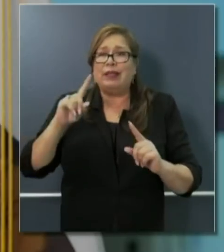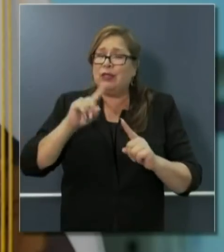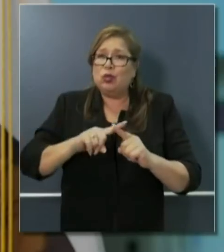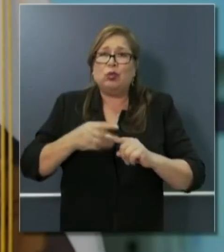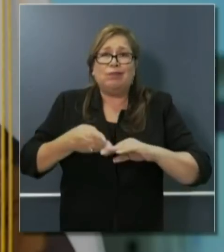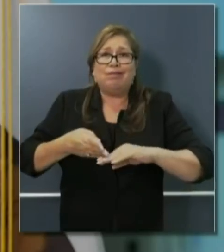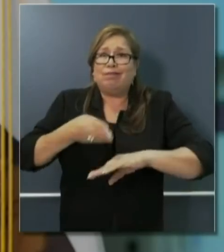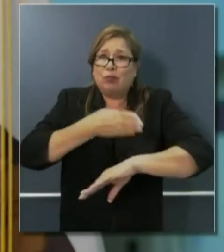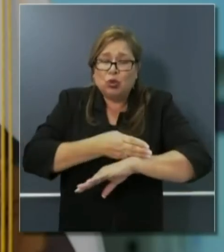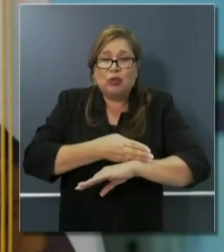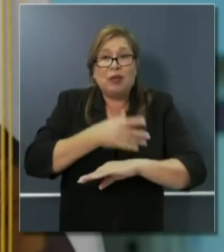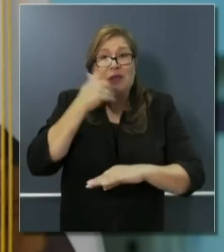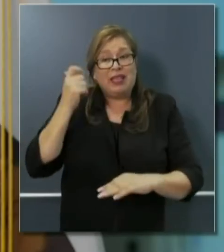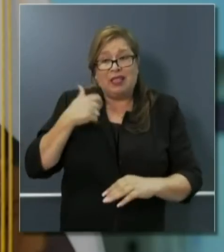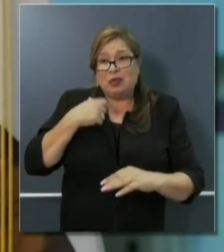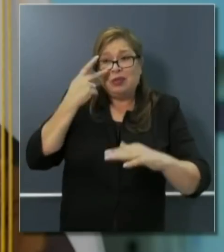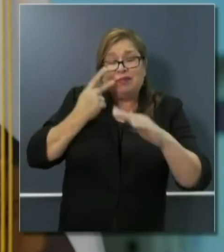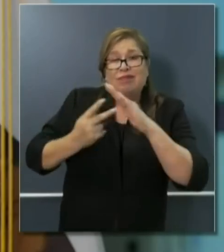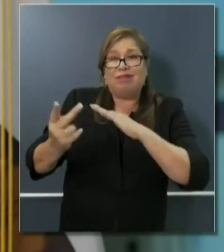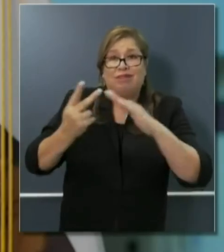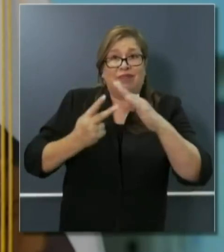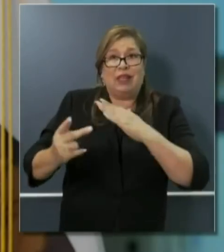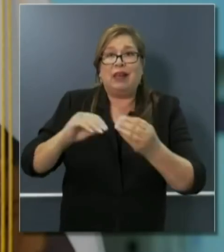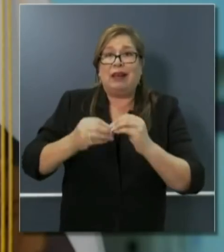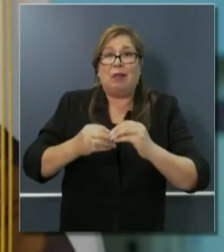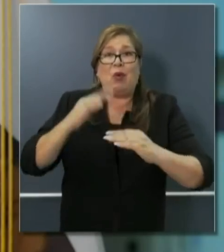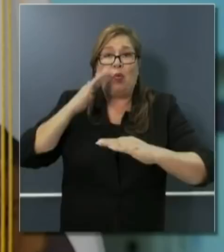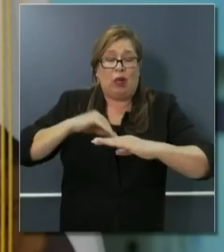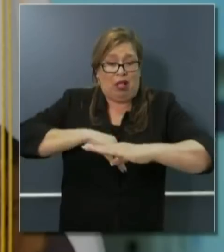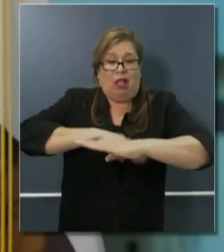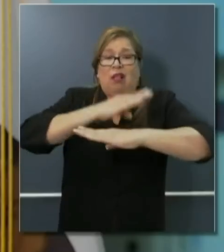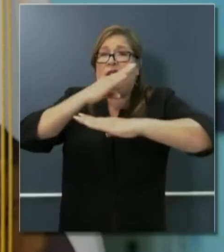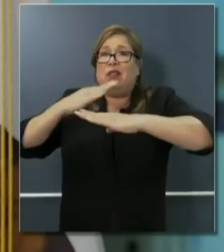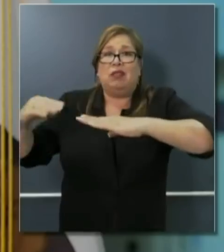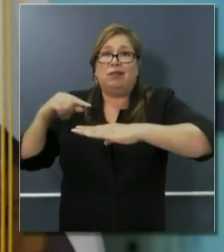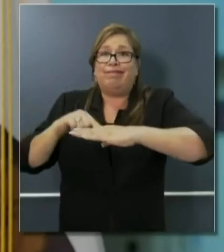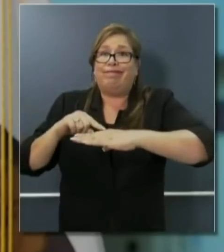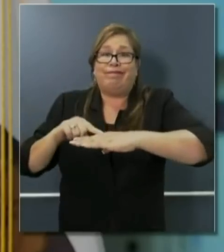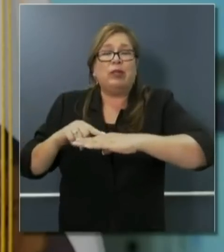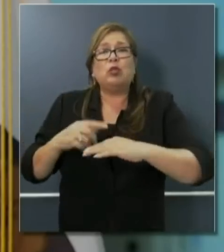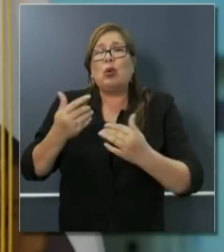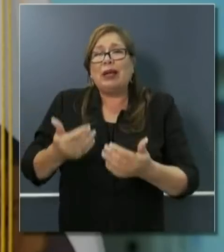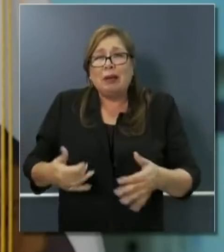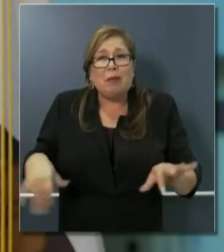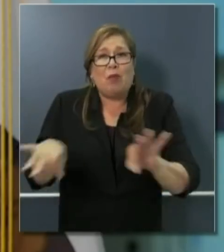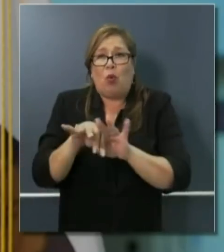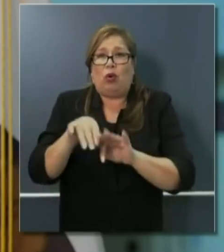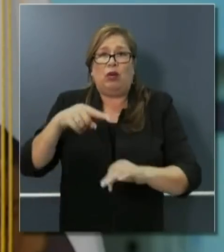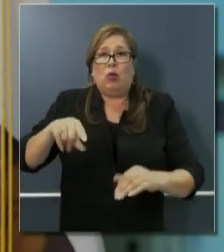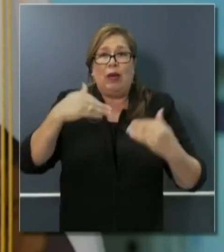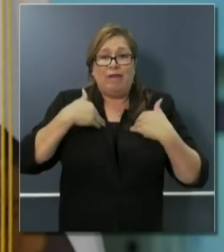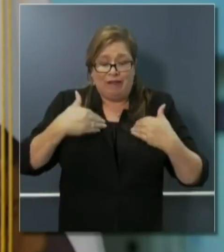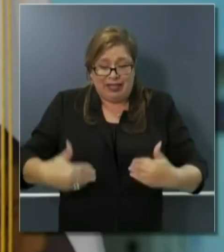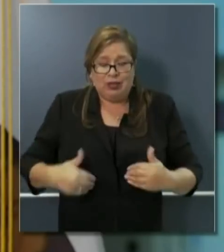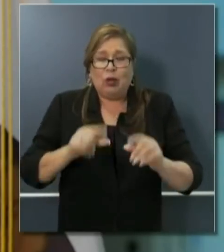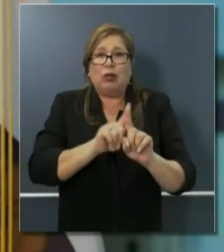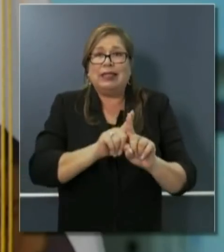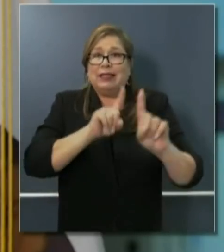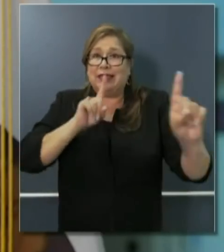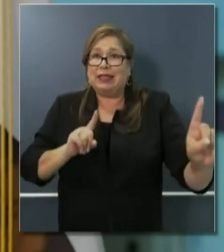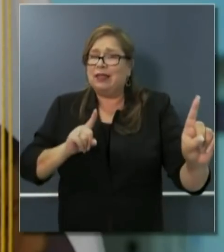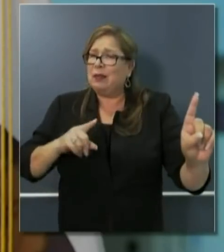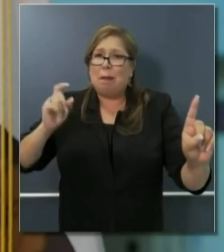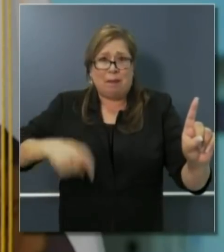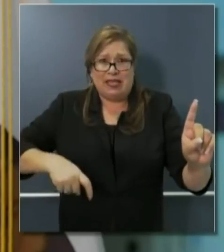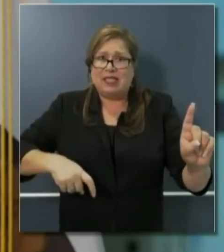this surge and for that peak than physical distancing. And so that's the frame of reference that